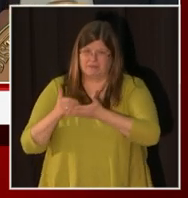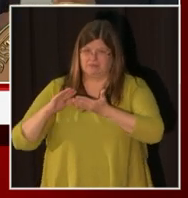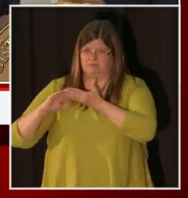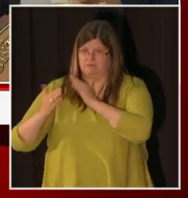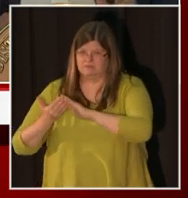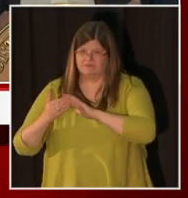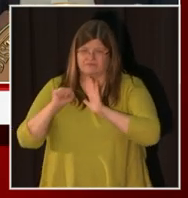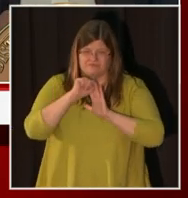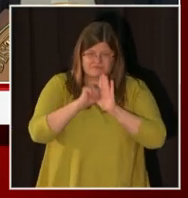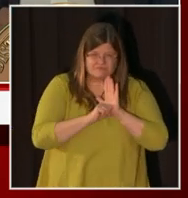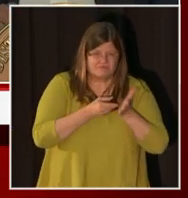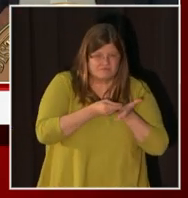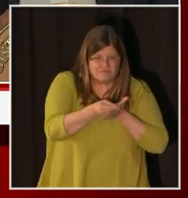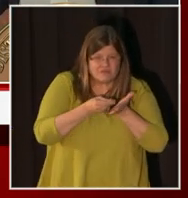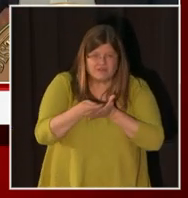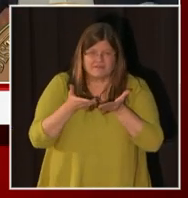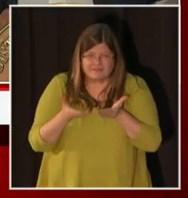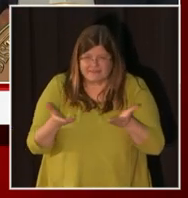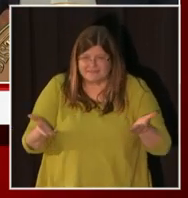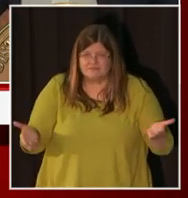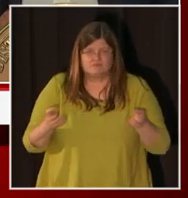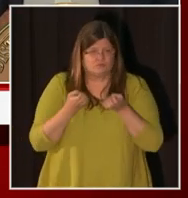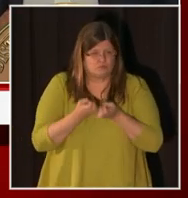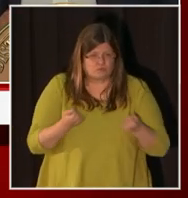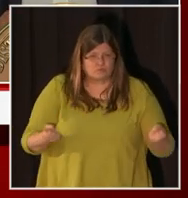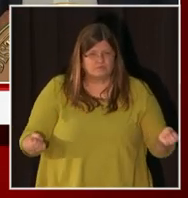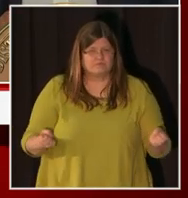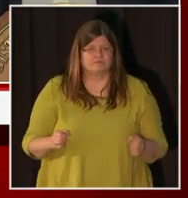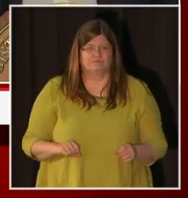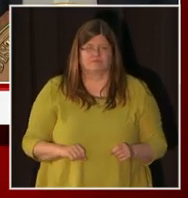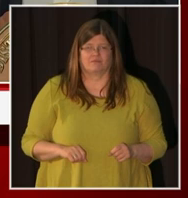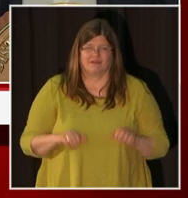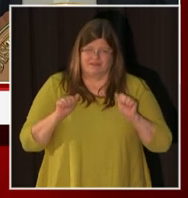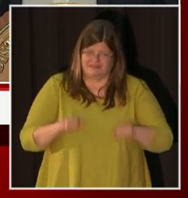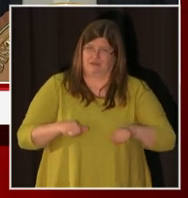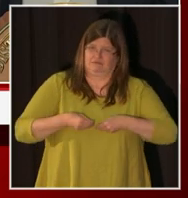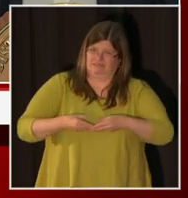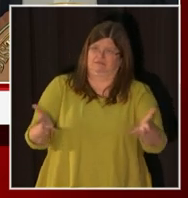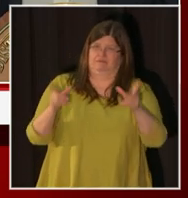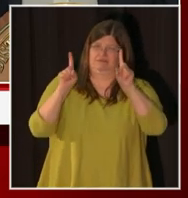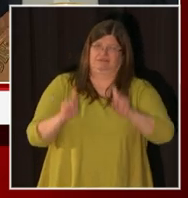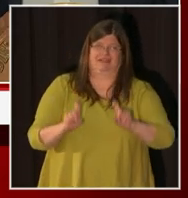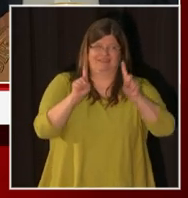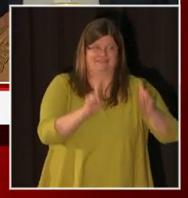to conduct massive and widespread testing.